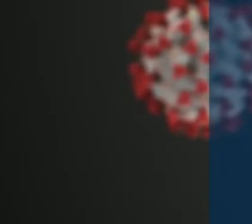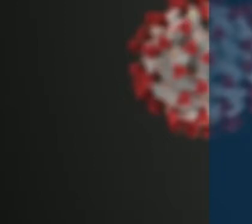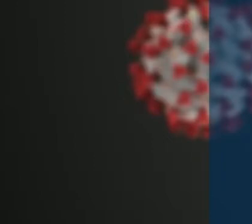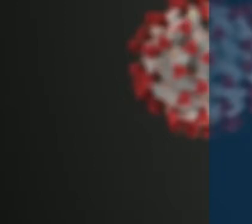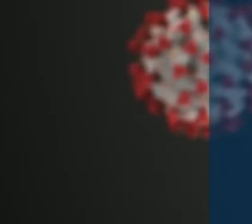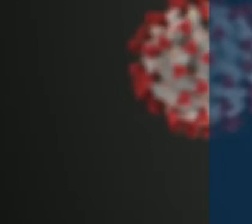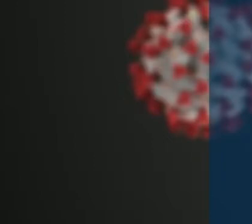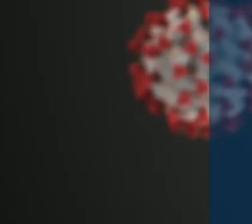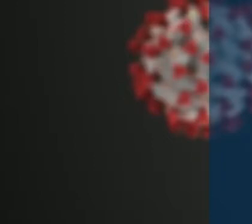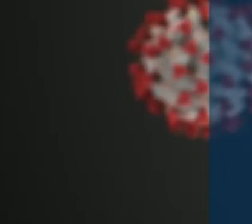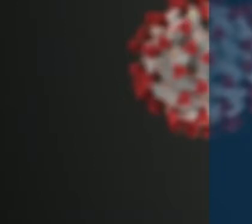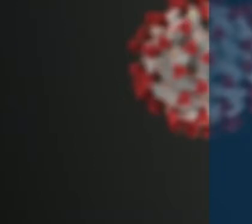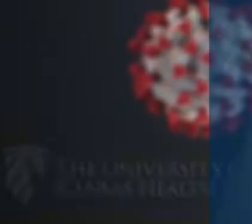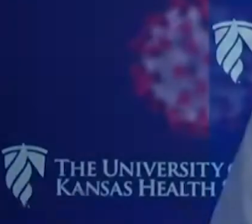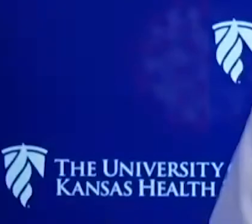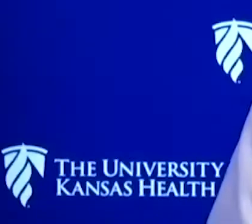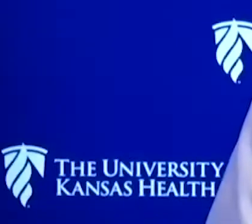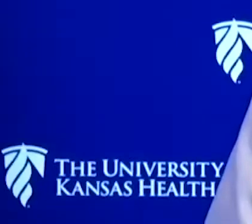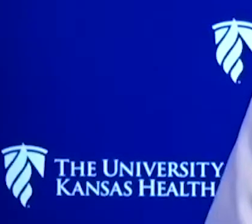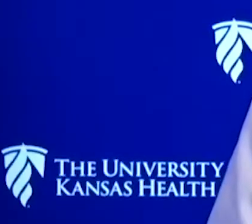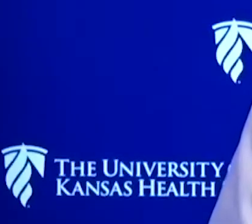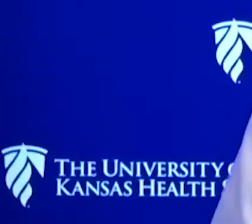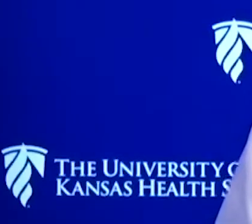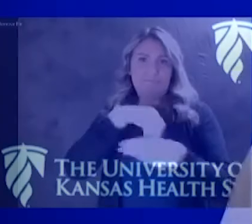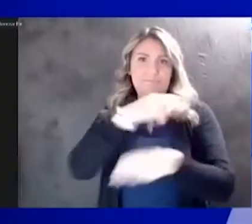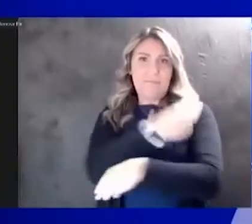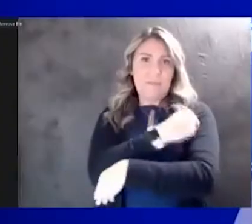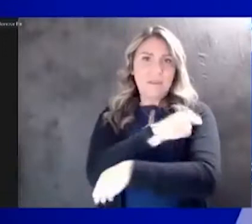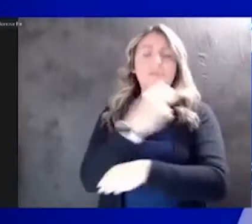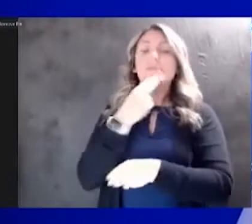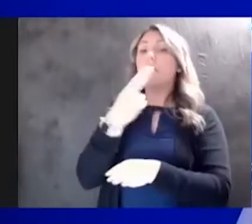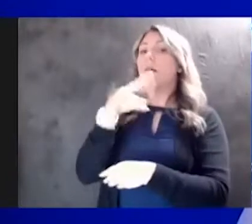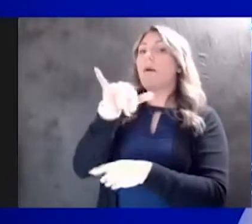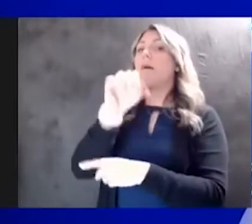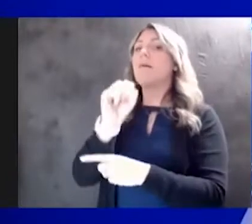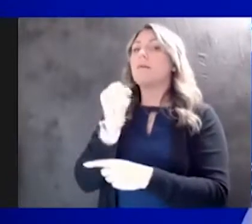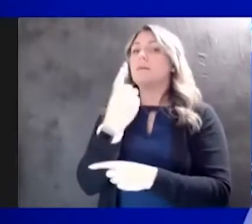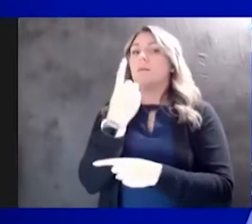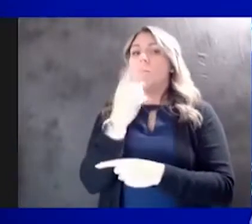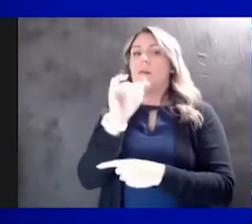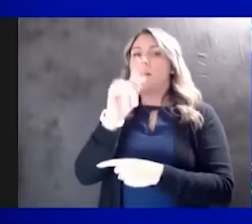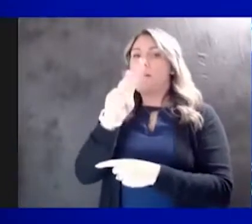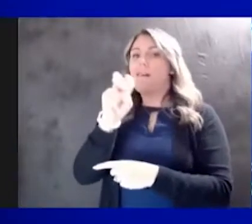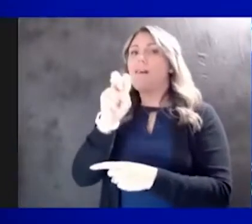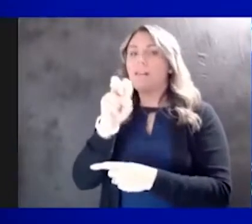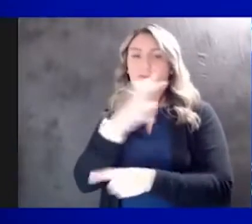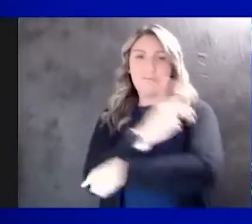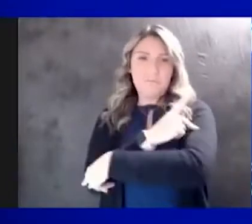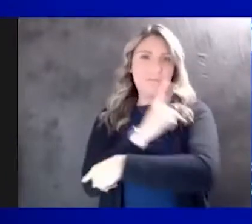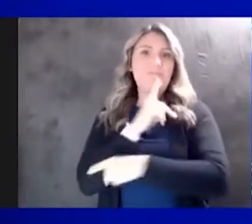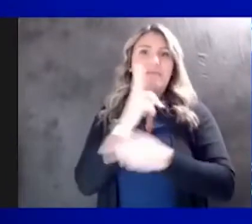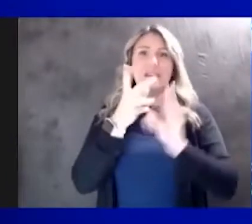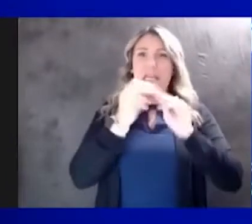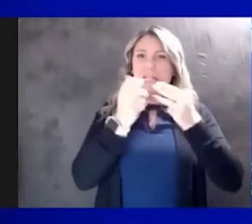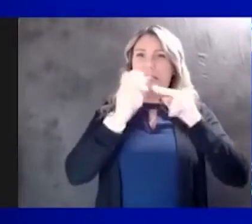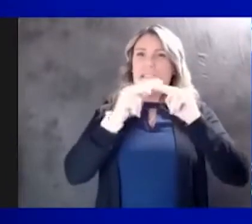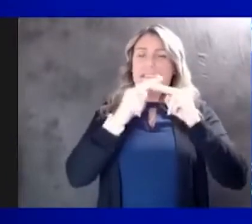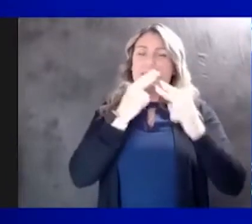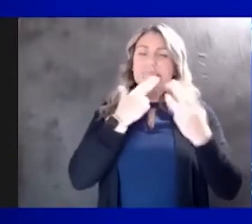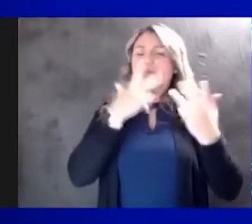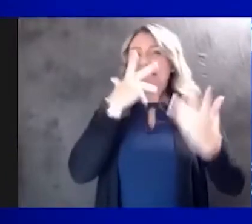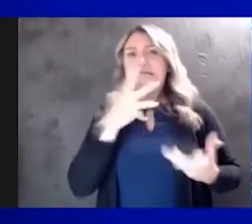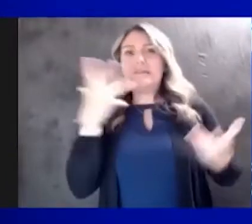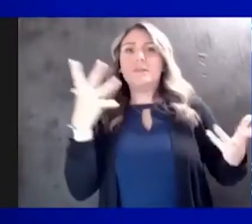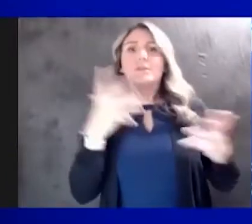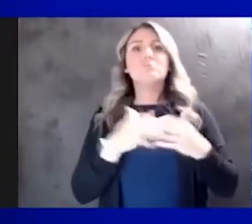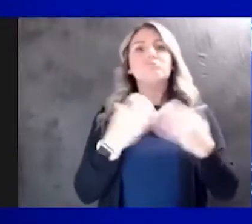in the hospital. Hays has 1 active patient right now as well. So the numbers are creeping up, unfortunately. Currently